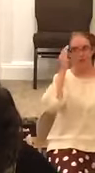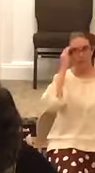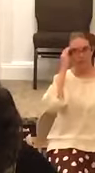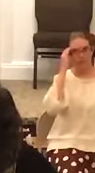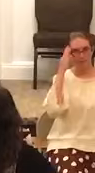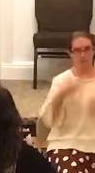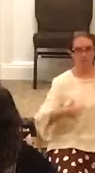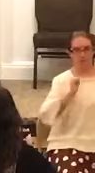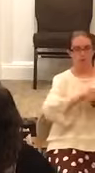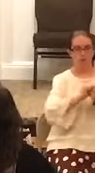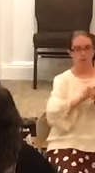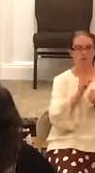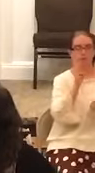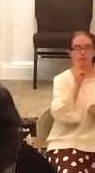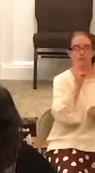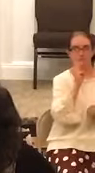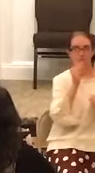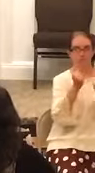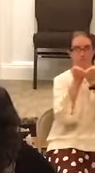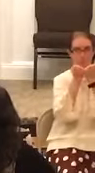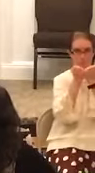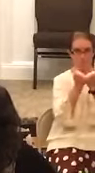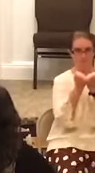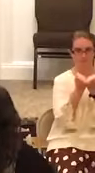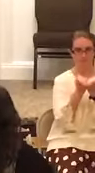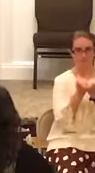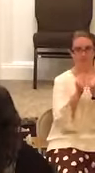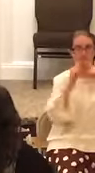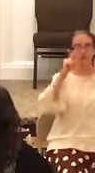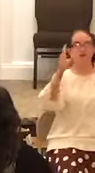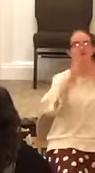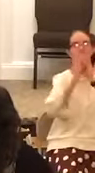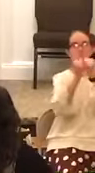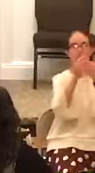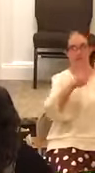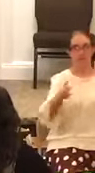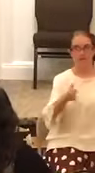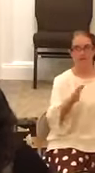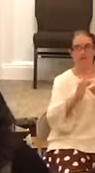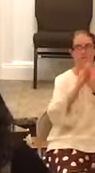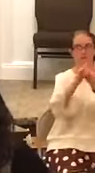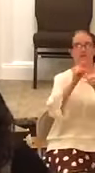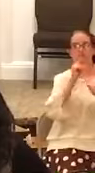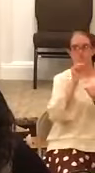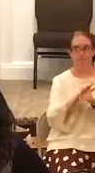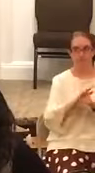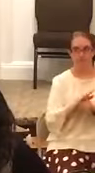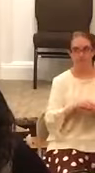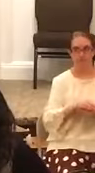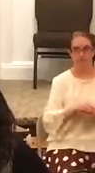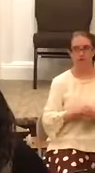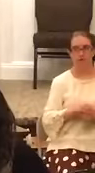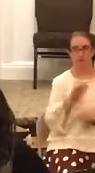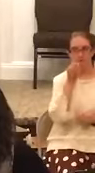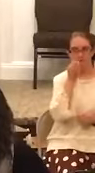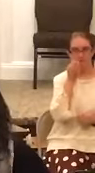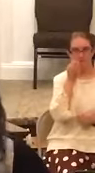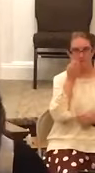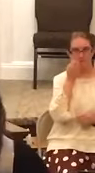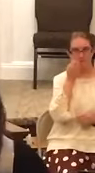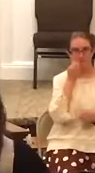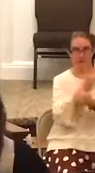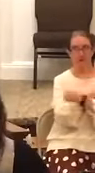our bodies washed with pure water, let us hold fast the profession of our faith without wavering, for he is faithful that promised. Let us consider one another to provoke